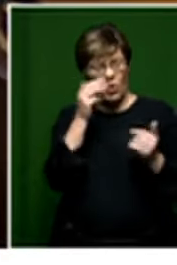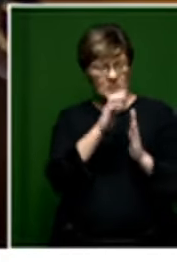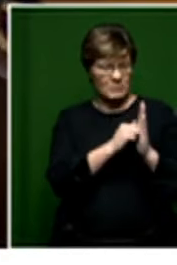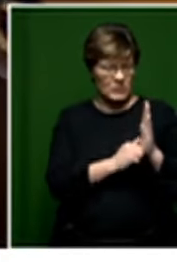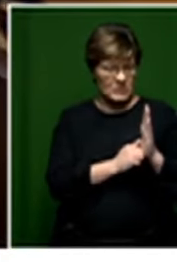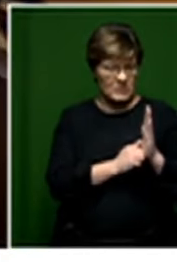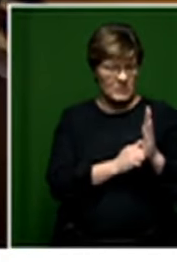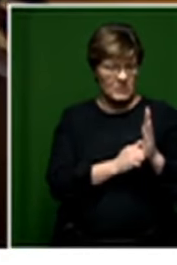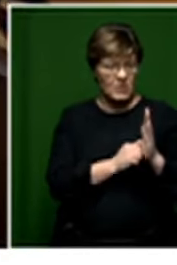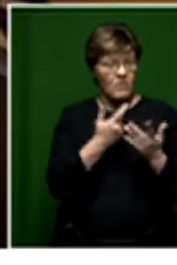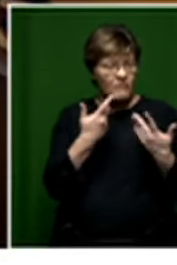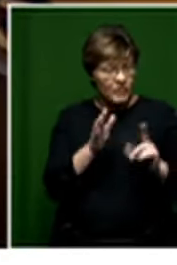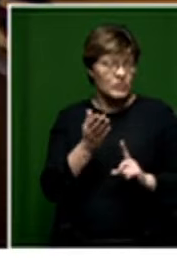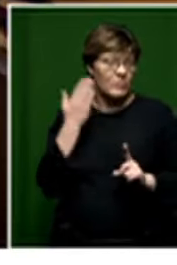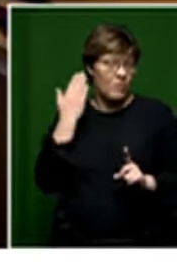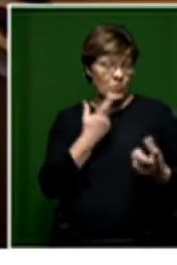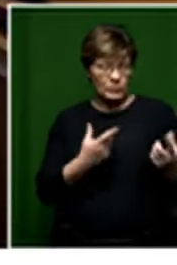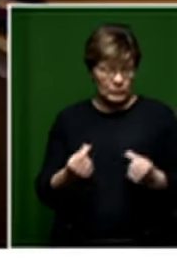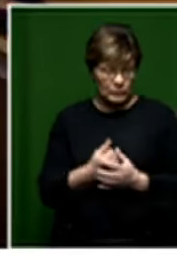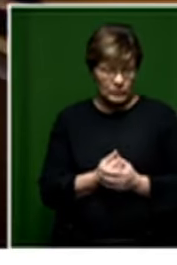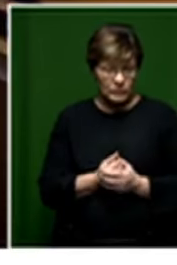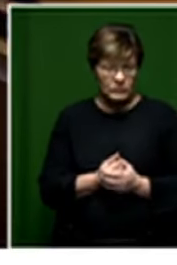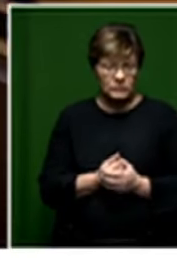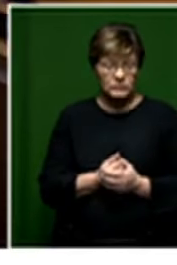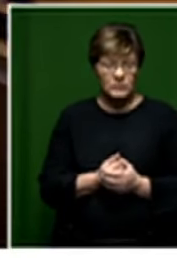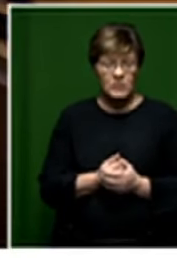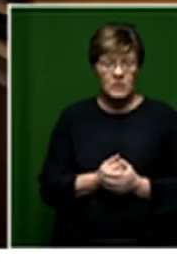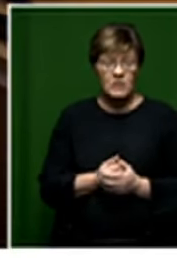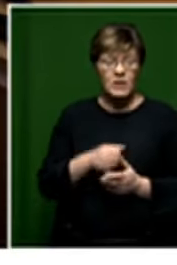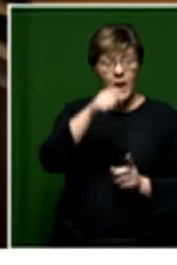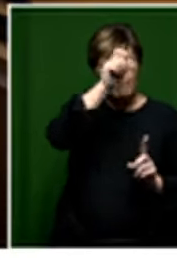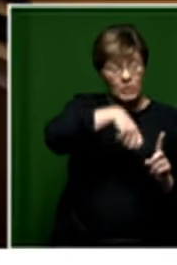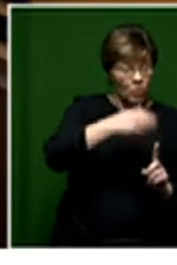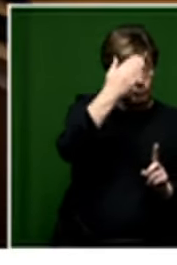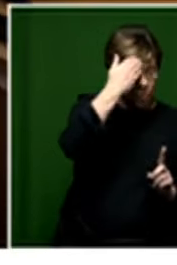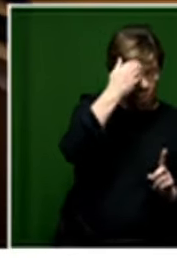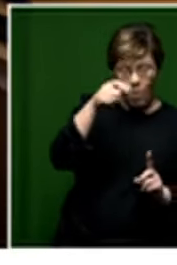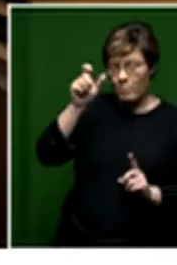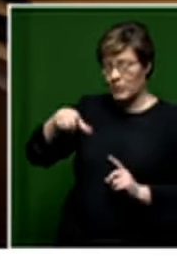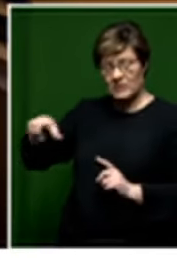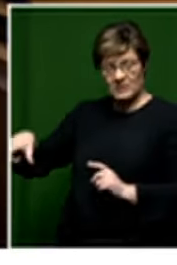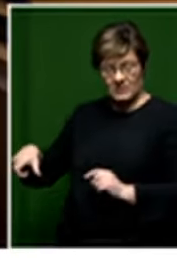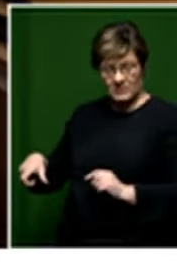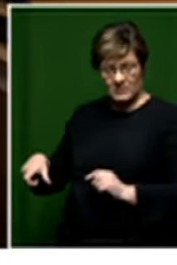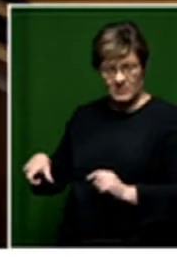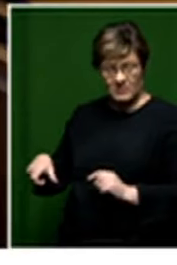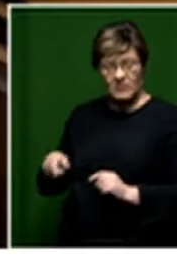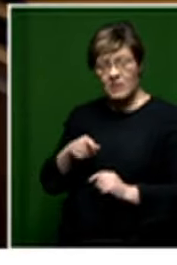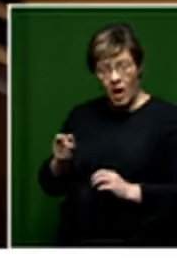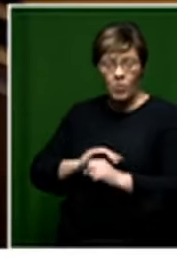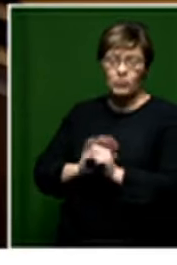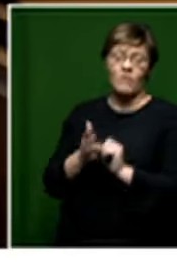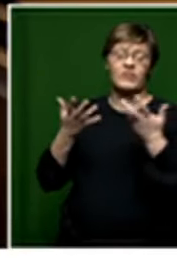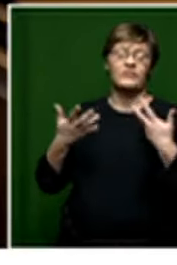you actually touched on in your survey, but people knowing of people who perhaps have had